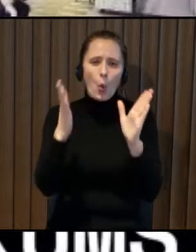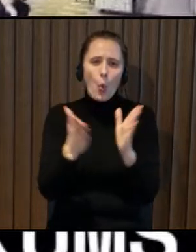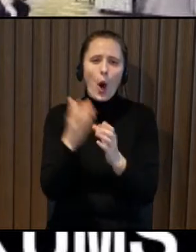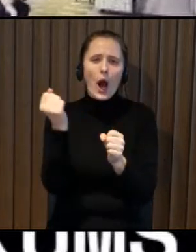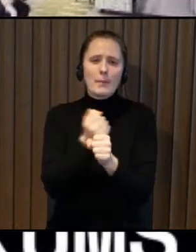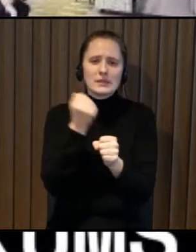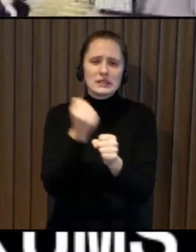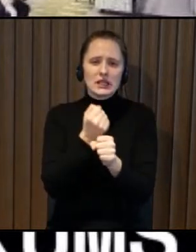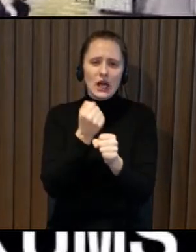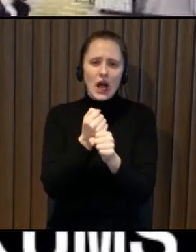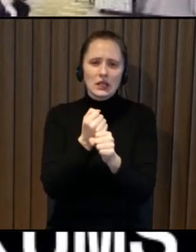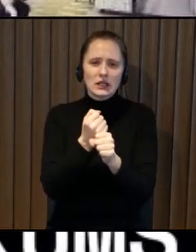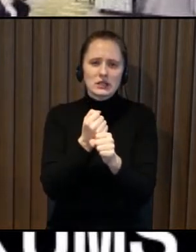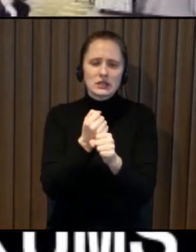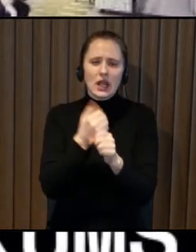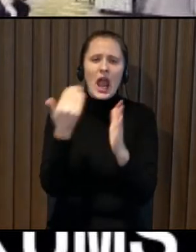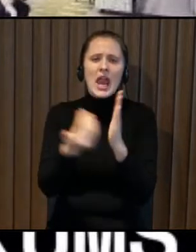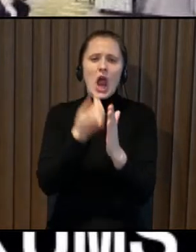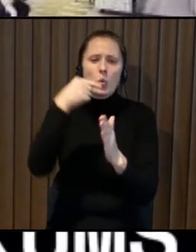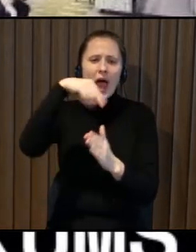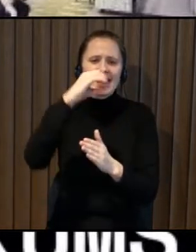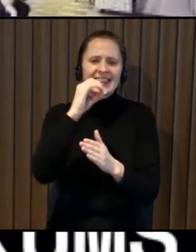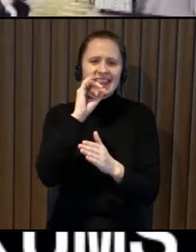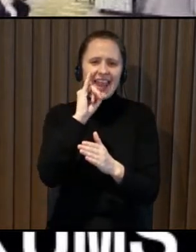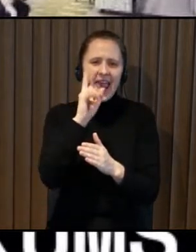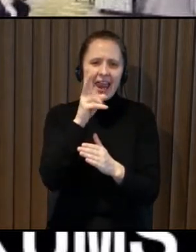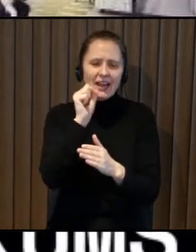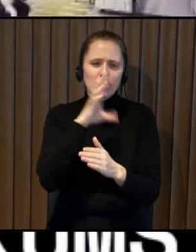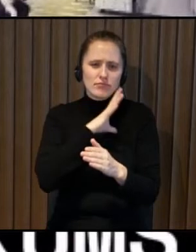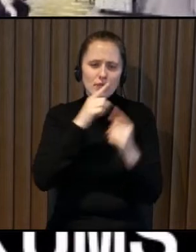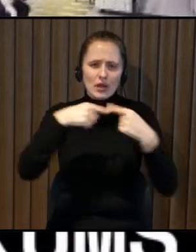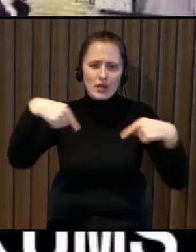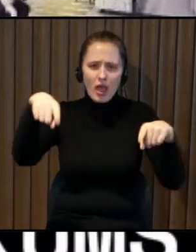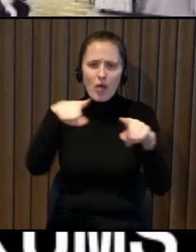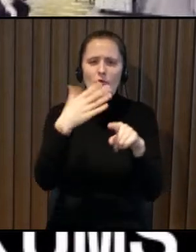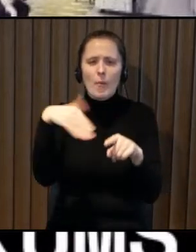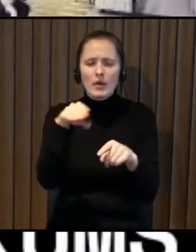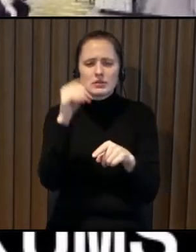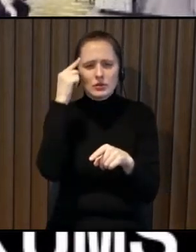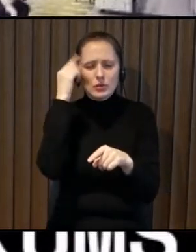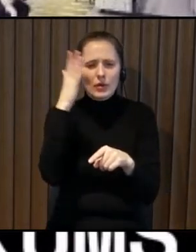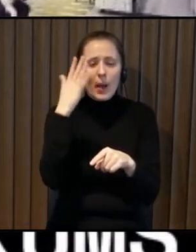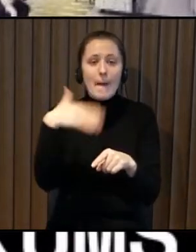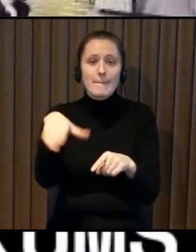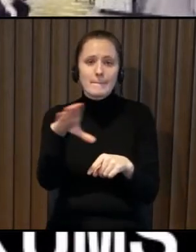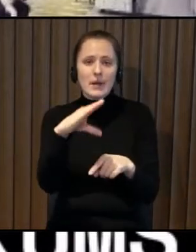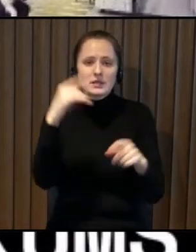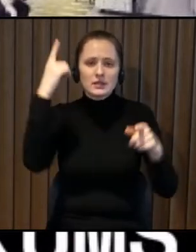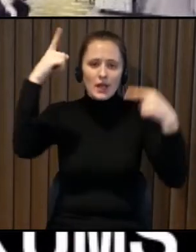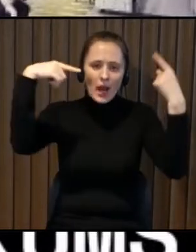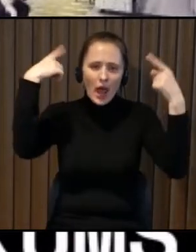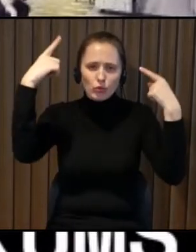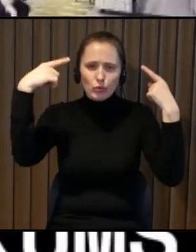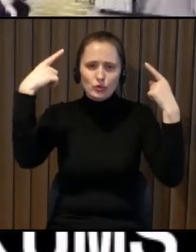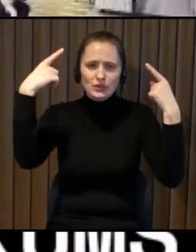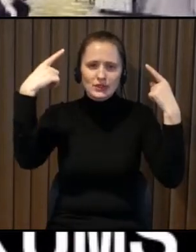When we made a co-working room in New Teika, and